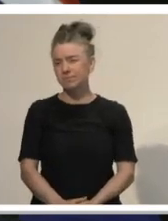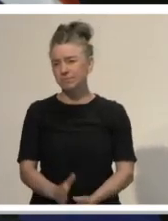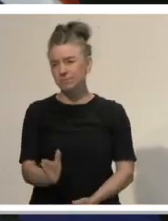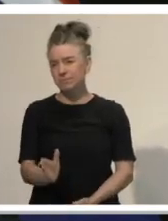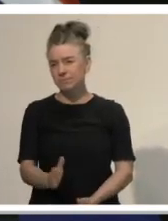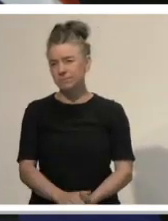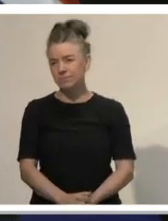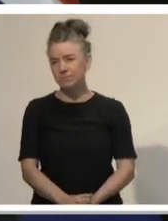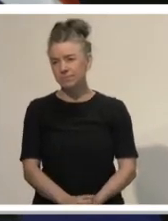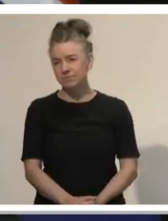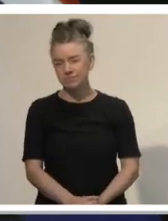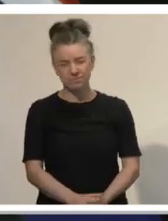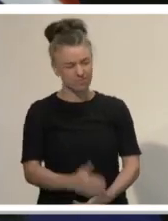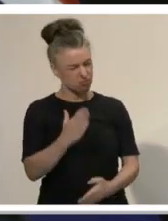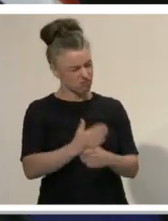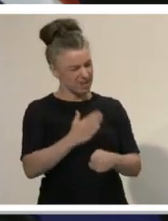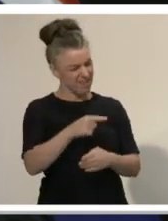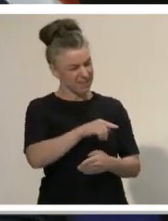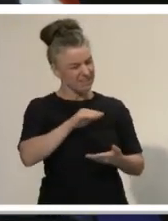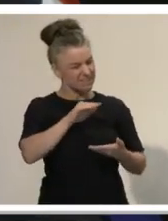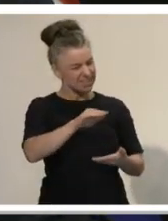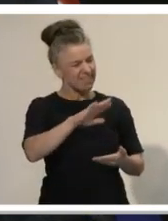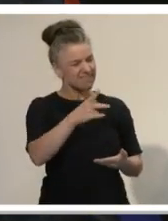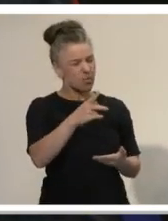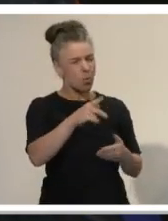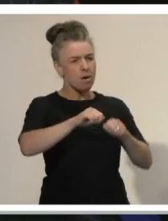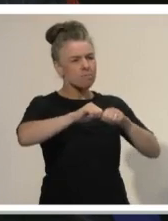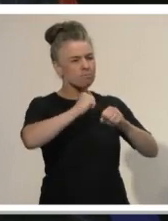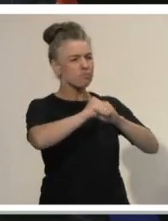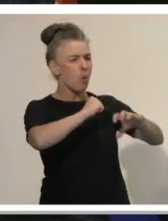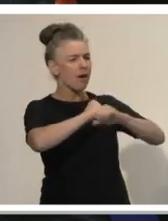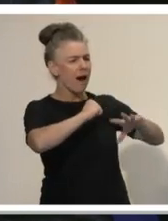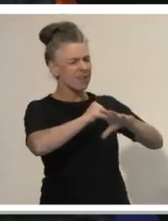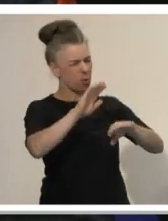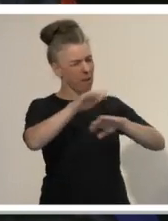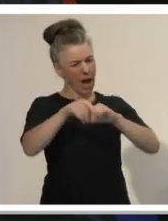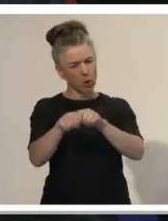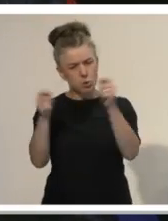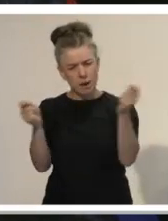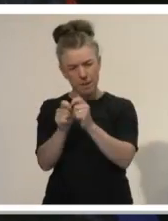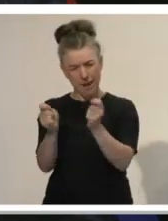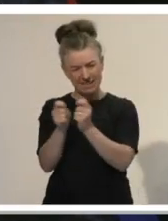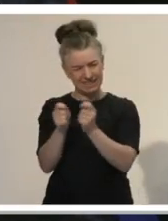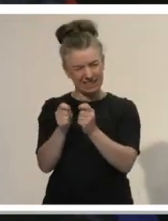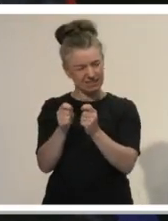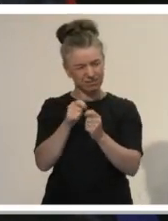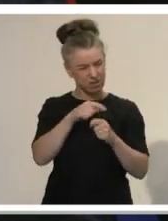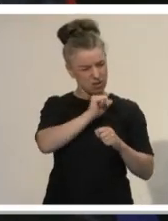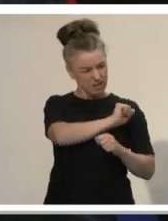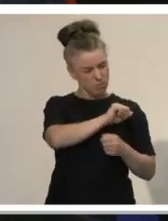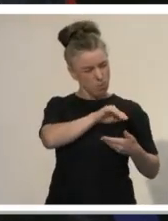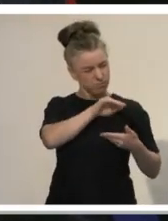very weighted in favour of broadcasting? Well, I think that's... Can you explain how it's going to help print and digital? Well, I think that's because of the nature of the cost